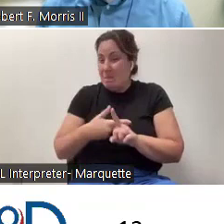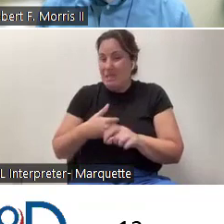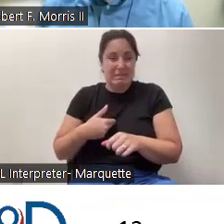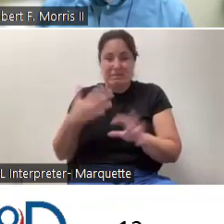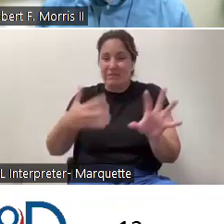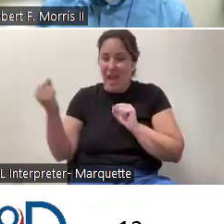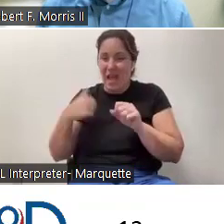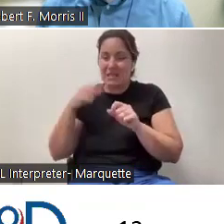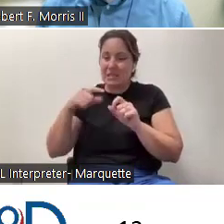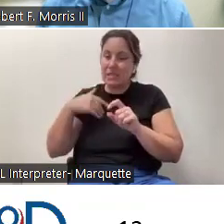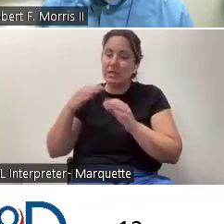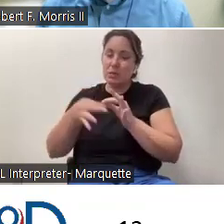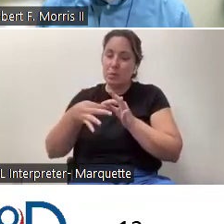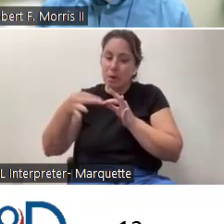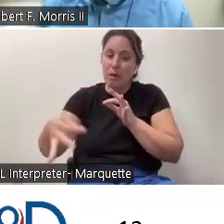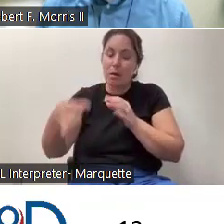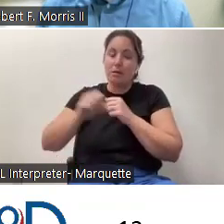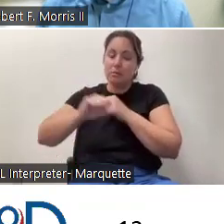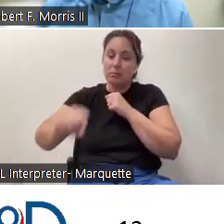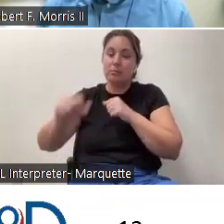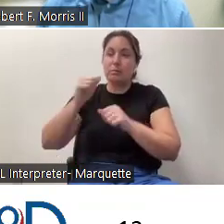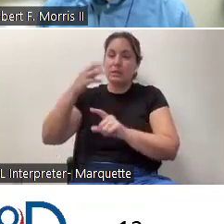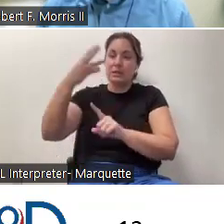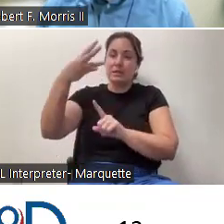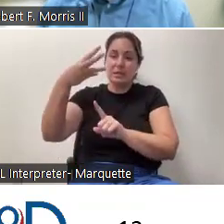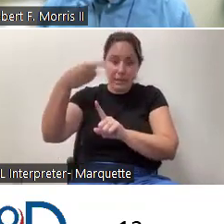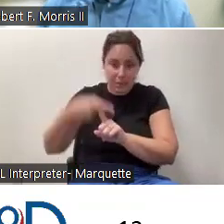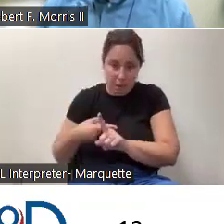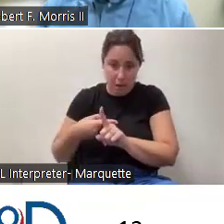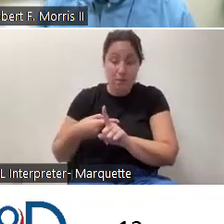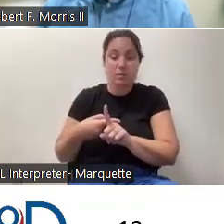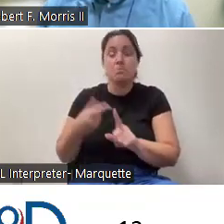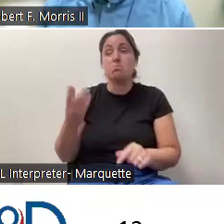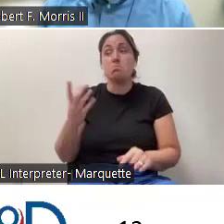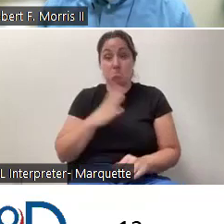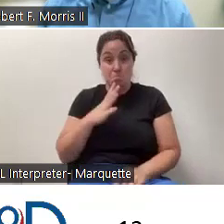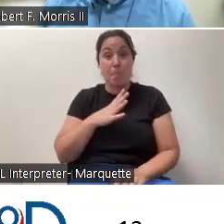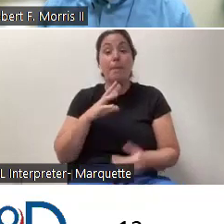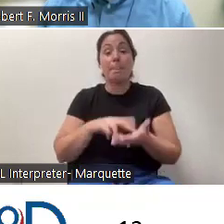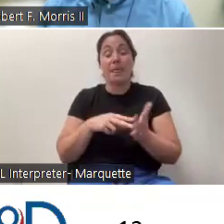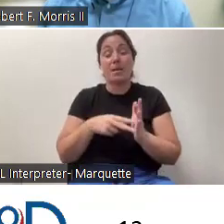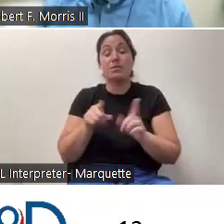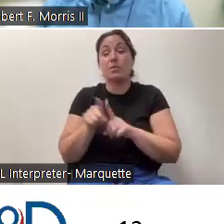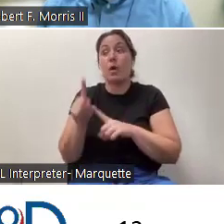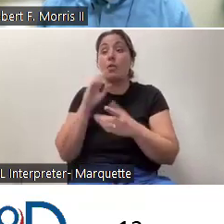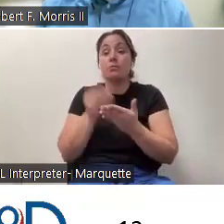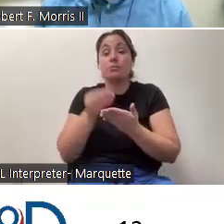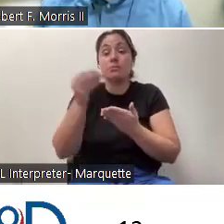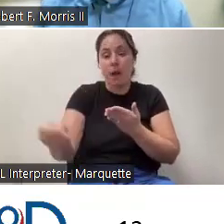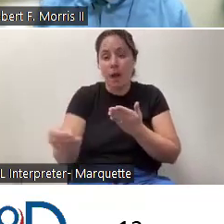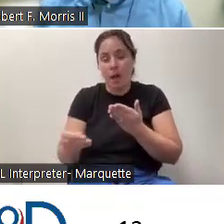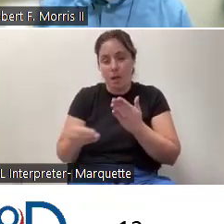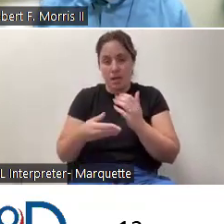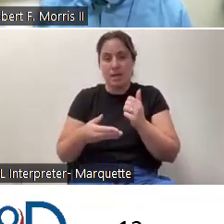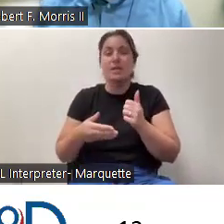opposed to 3. And so in doing that, we've also been able to purchase assistive technology for people. So maybe